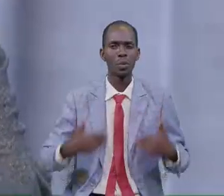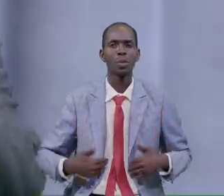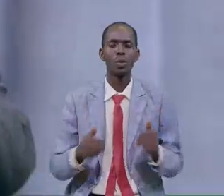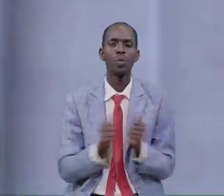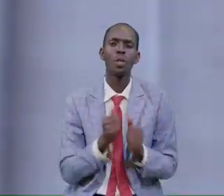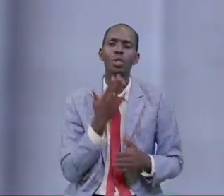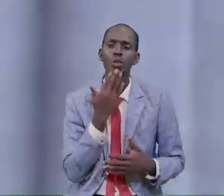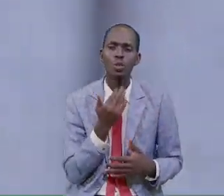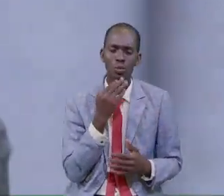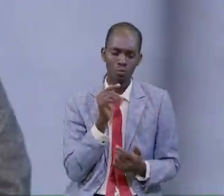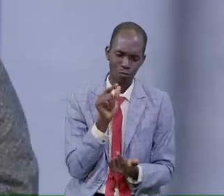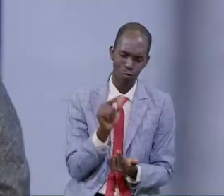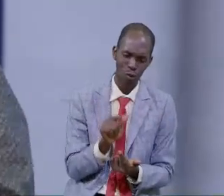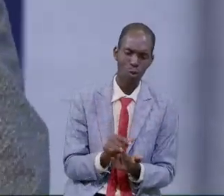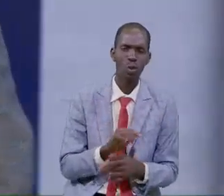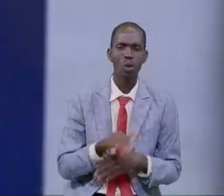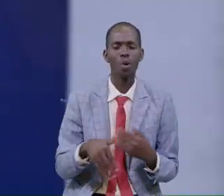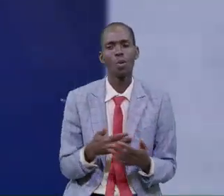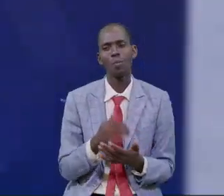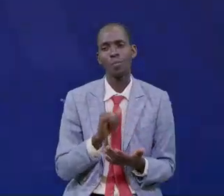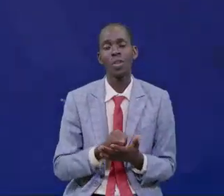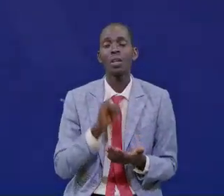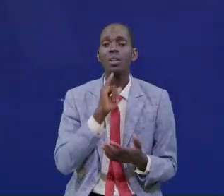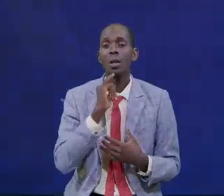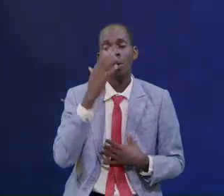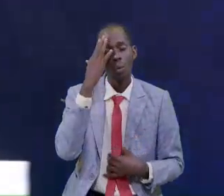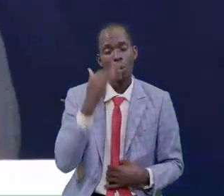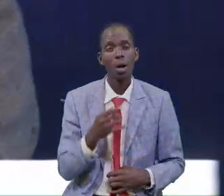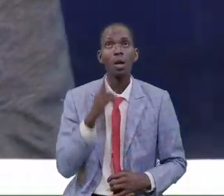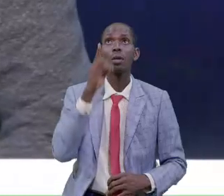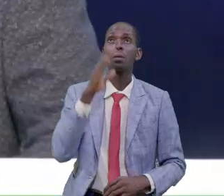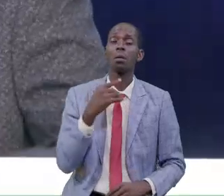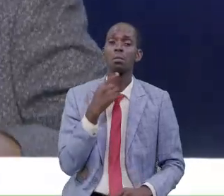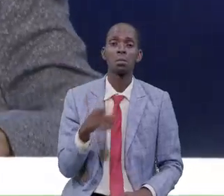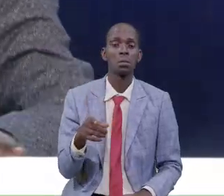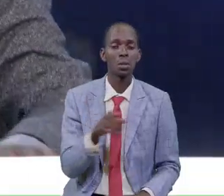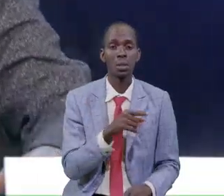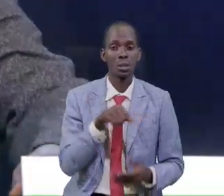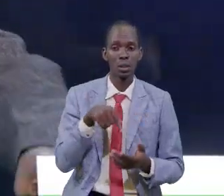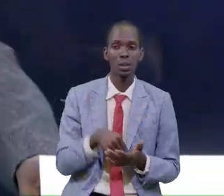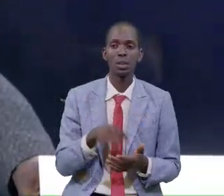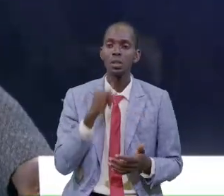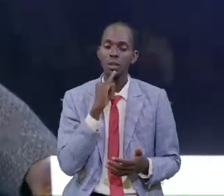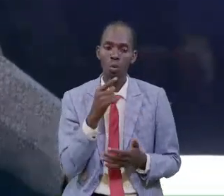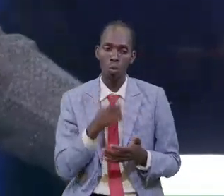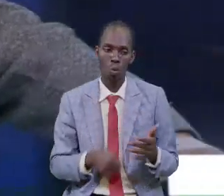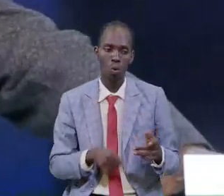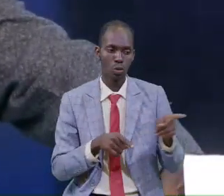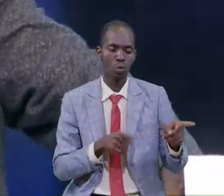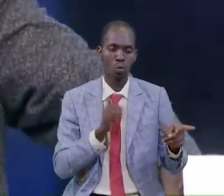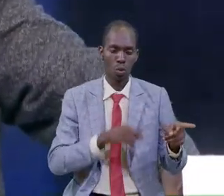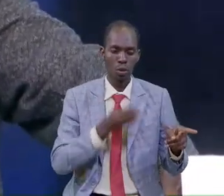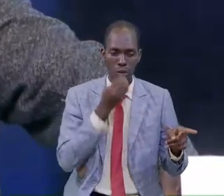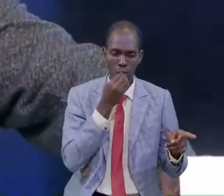all that. That's why God told them, this is what to eat, it is okay. That one is not important. Once I